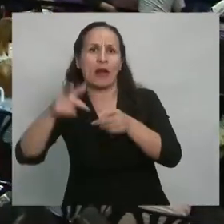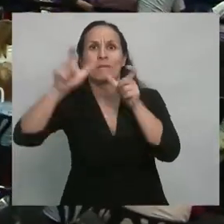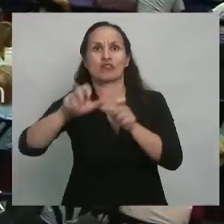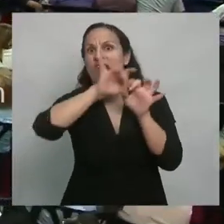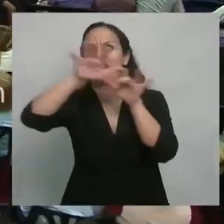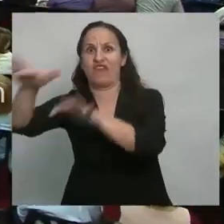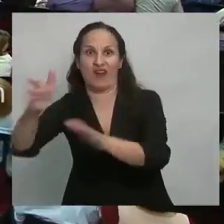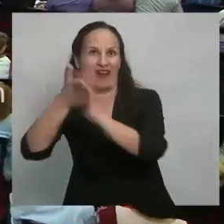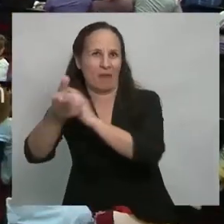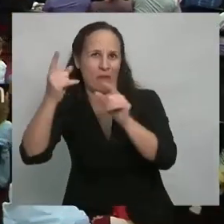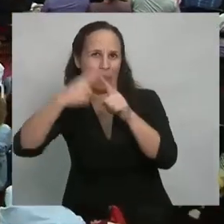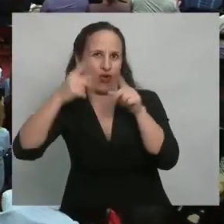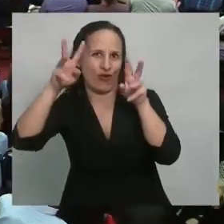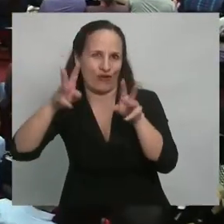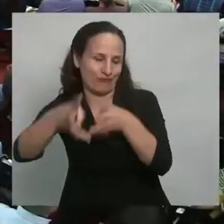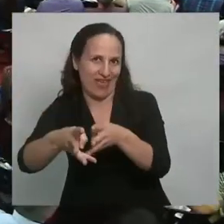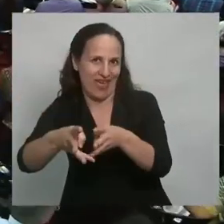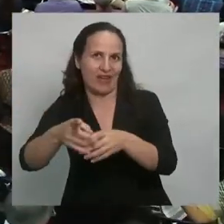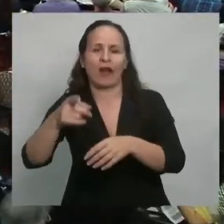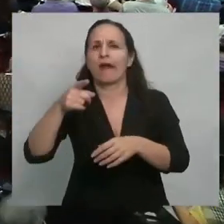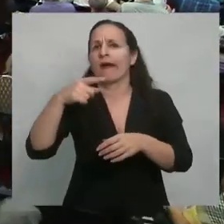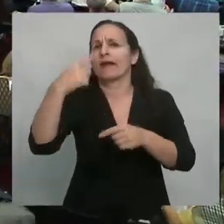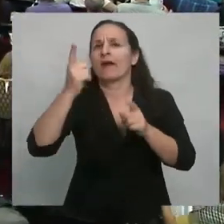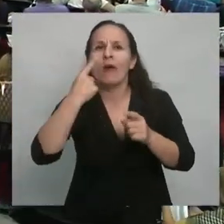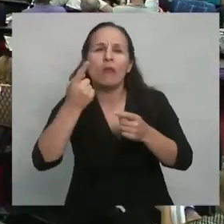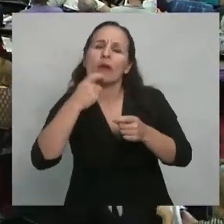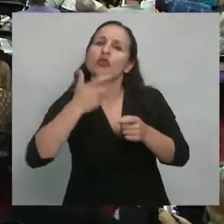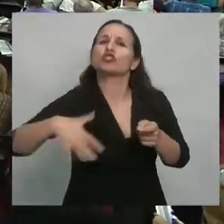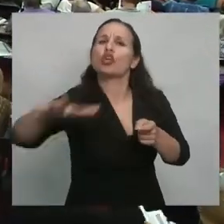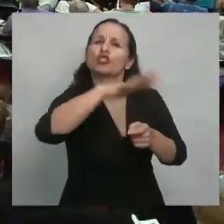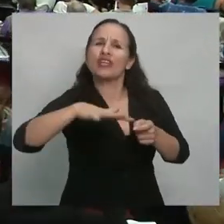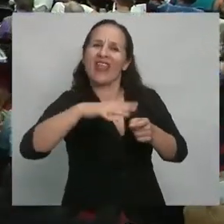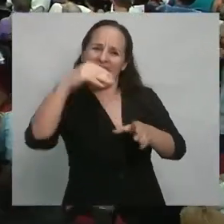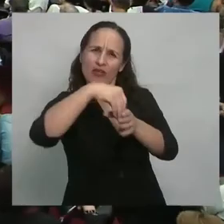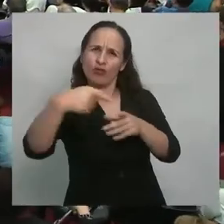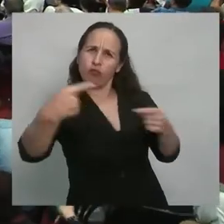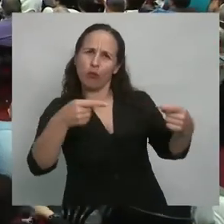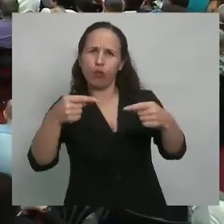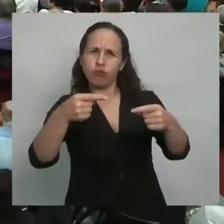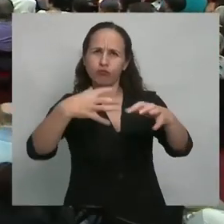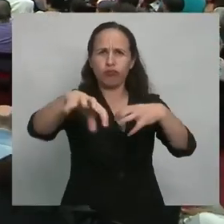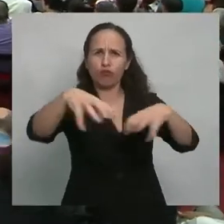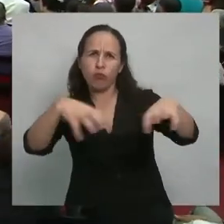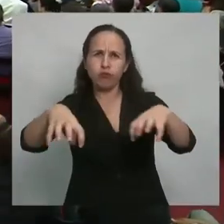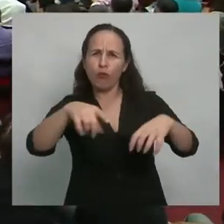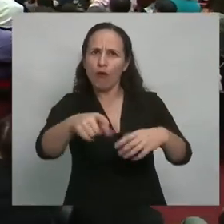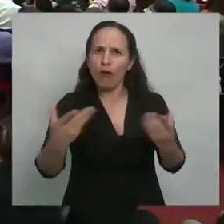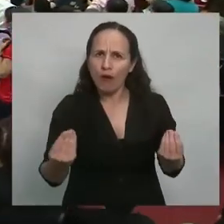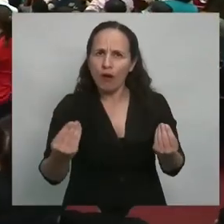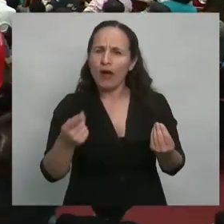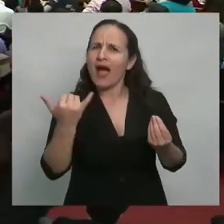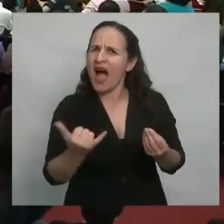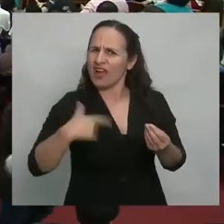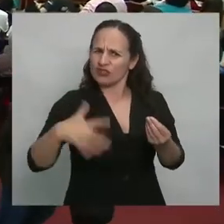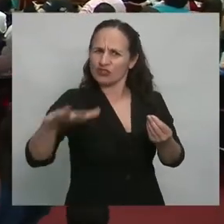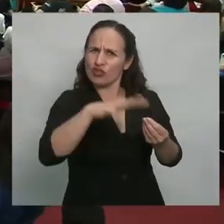societies through pricing, policing, and zoning, such that whole countries have turned into